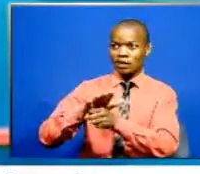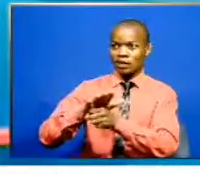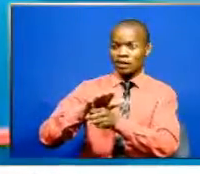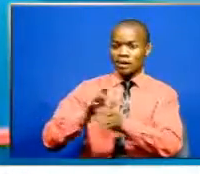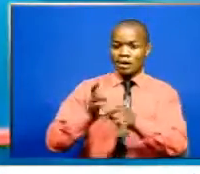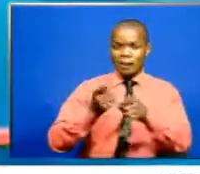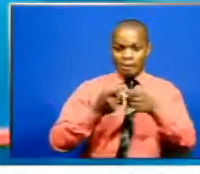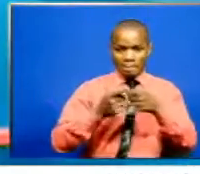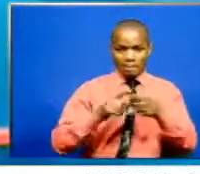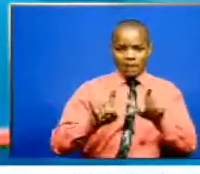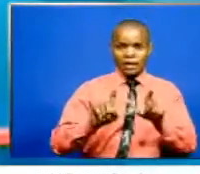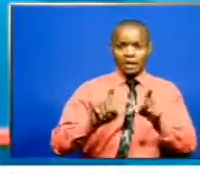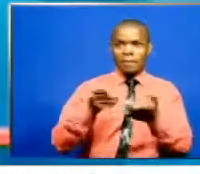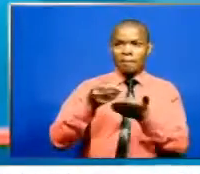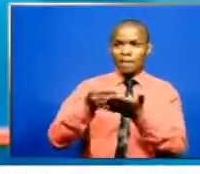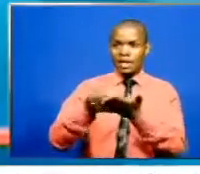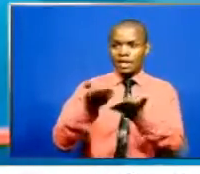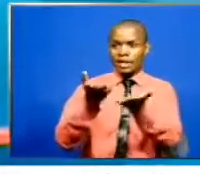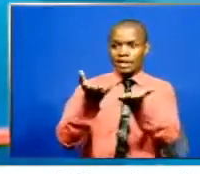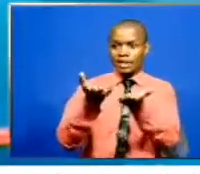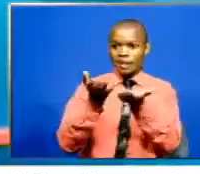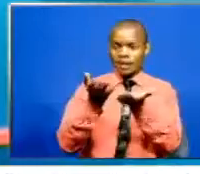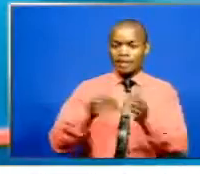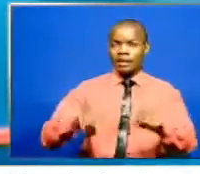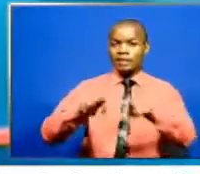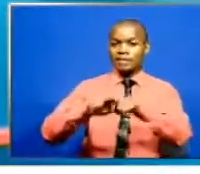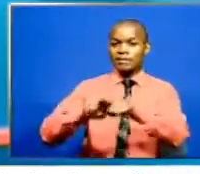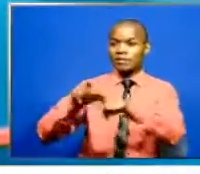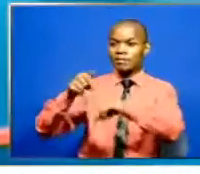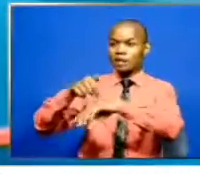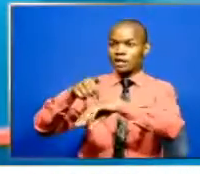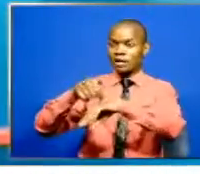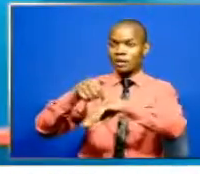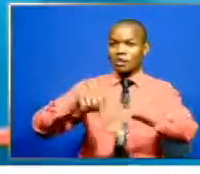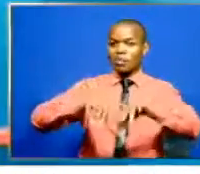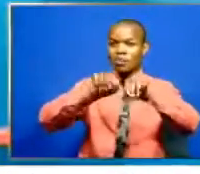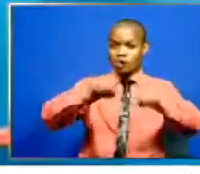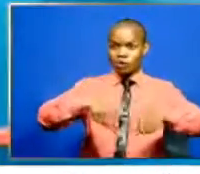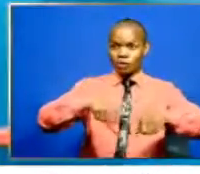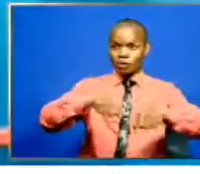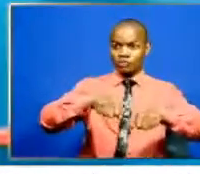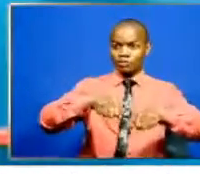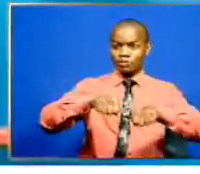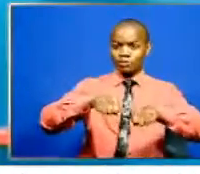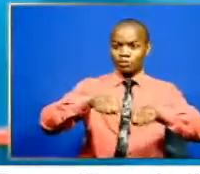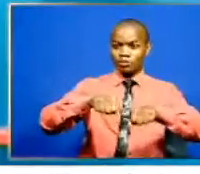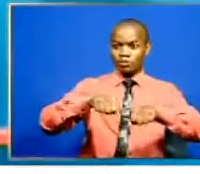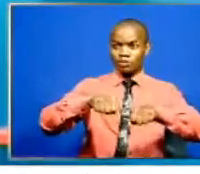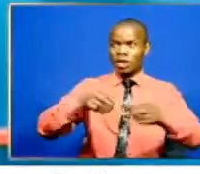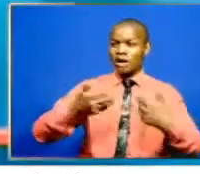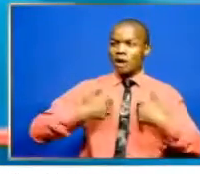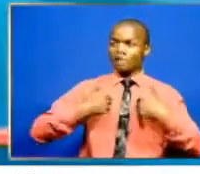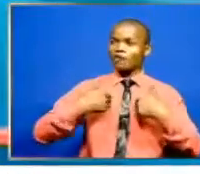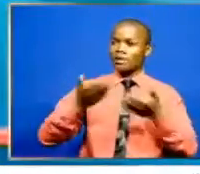recovering, we will also at the same time really build the resilience